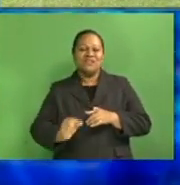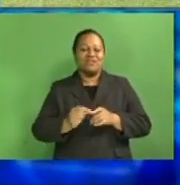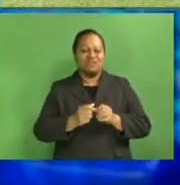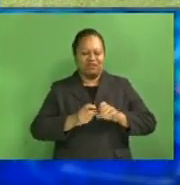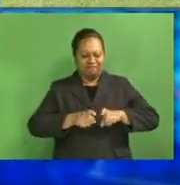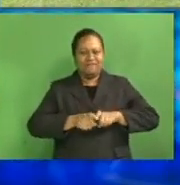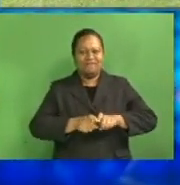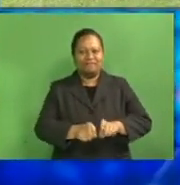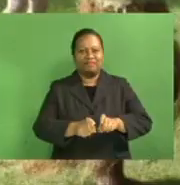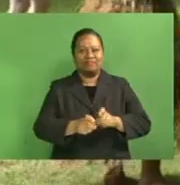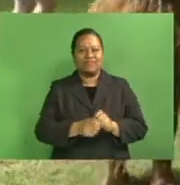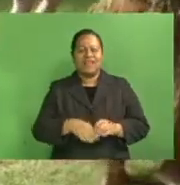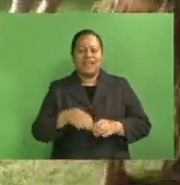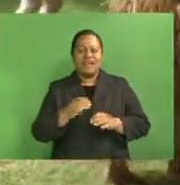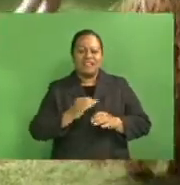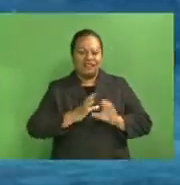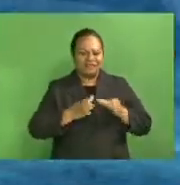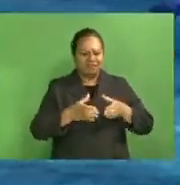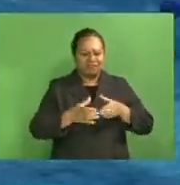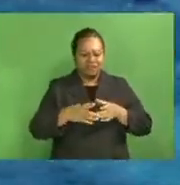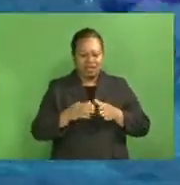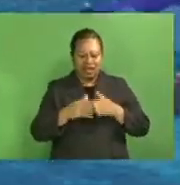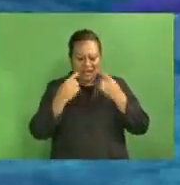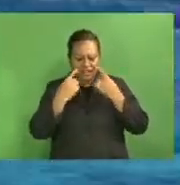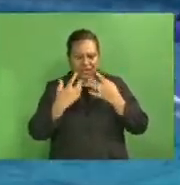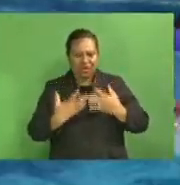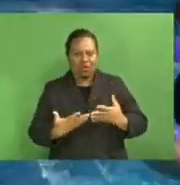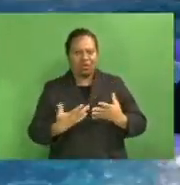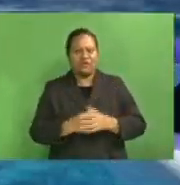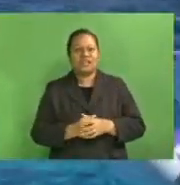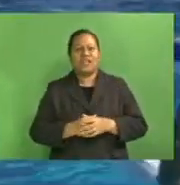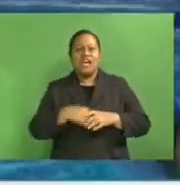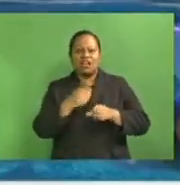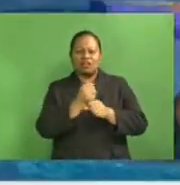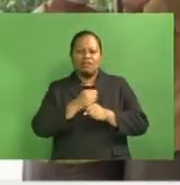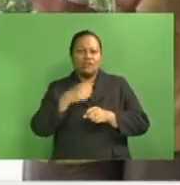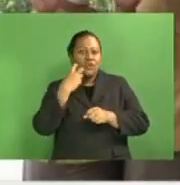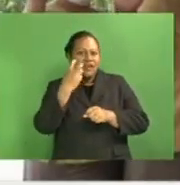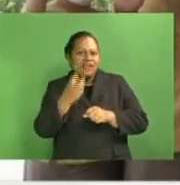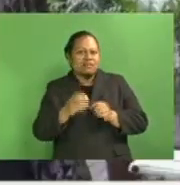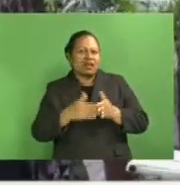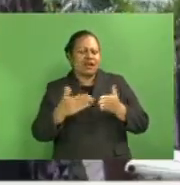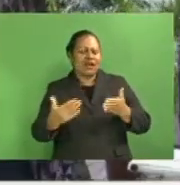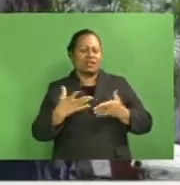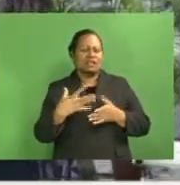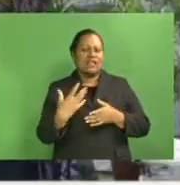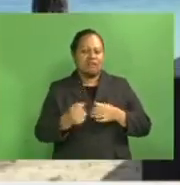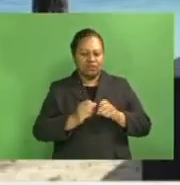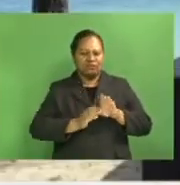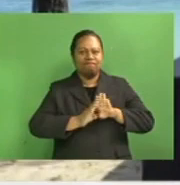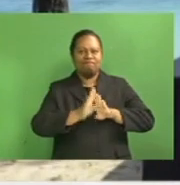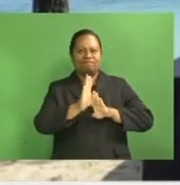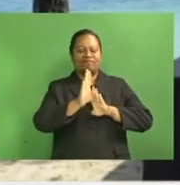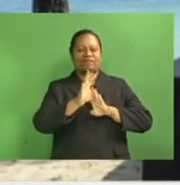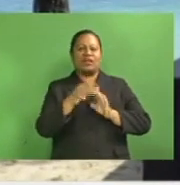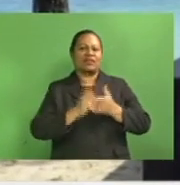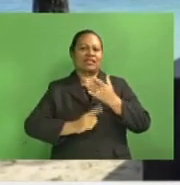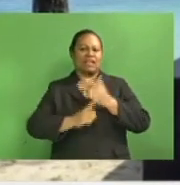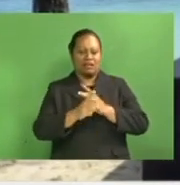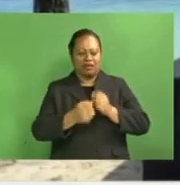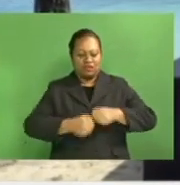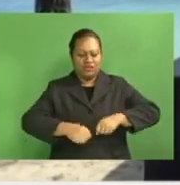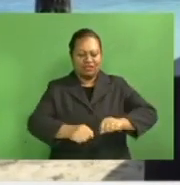the industry. Chief Executive Fantasia Lockington says Tourism Fiji is laying the platform to improve delivery and mapping